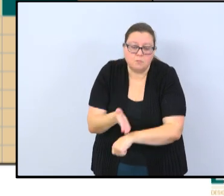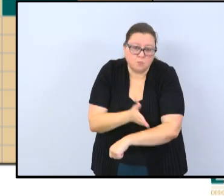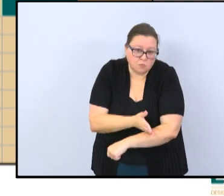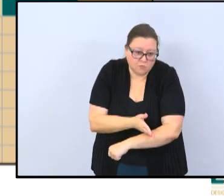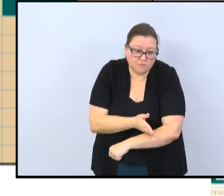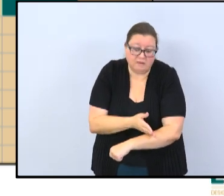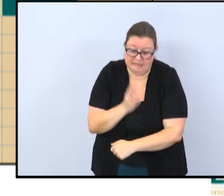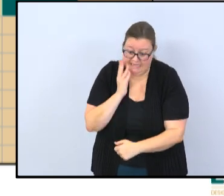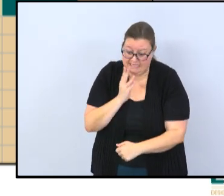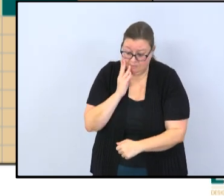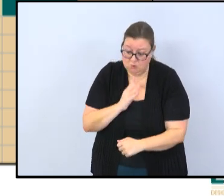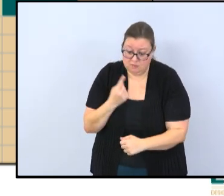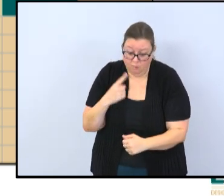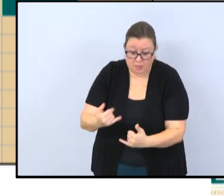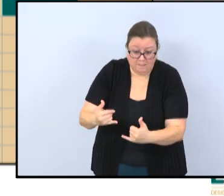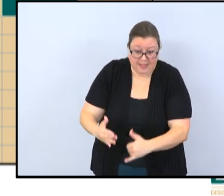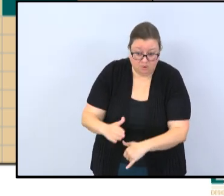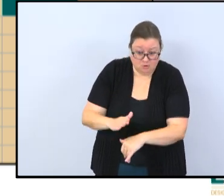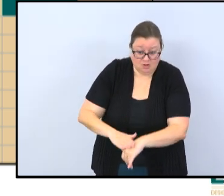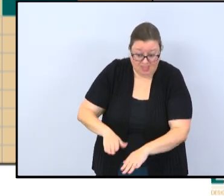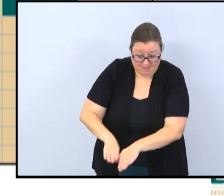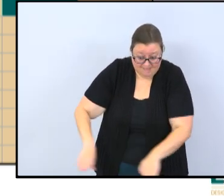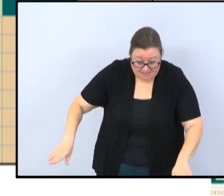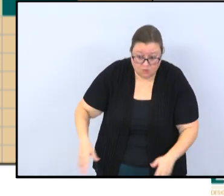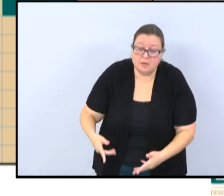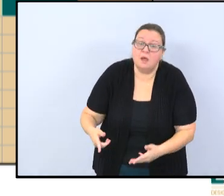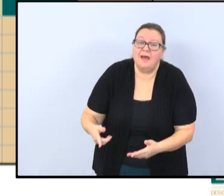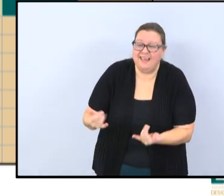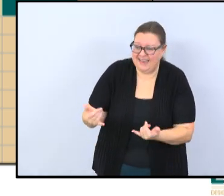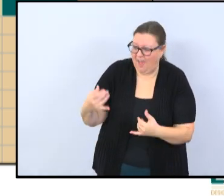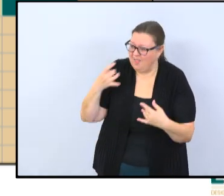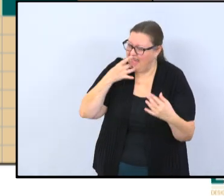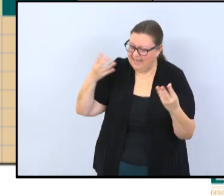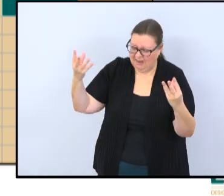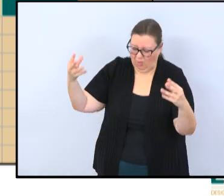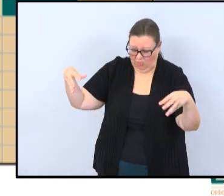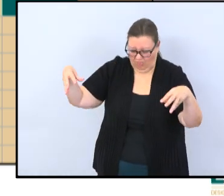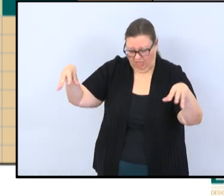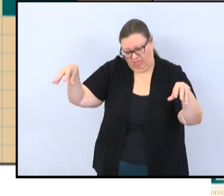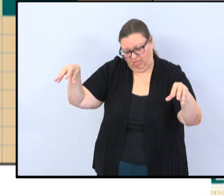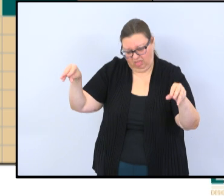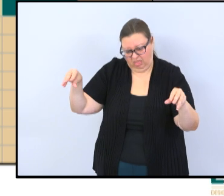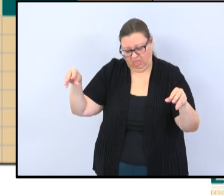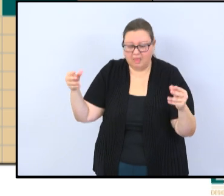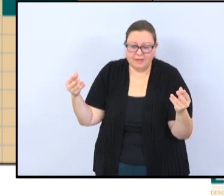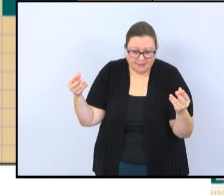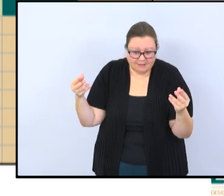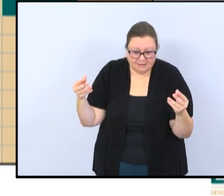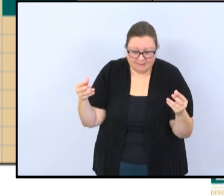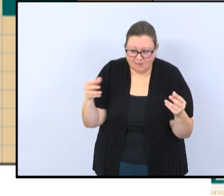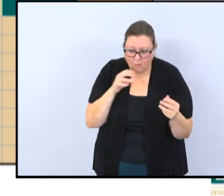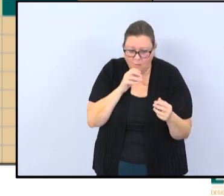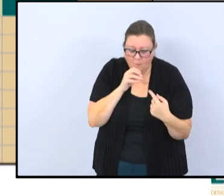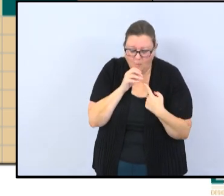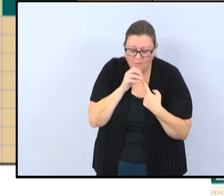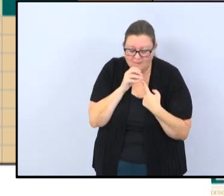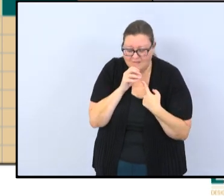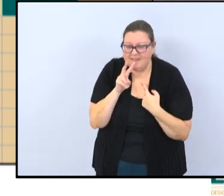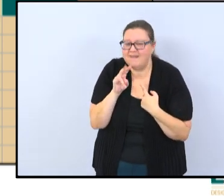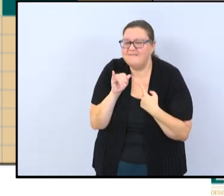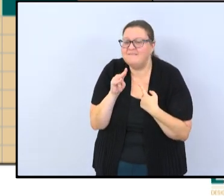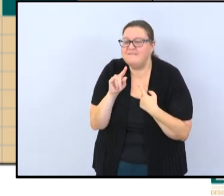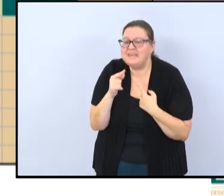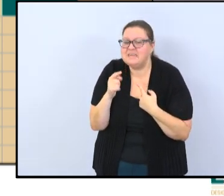actual experience on the field. The lighting that we have right now, it's pretty vintage.